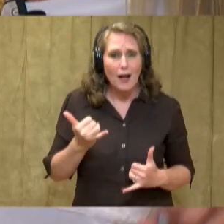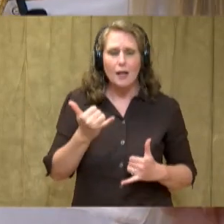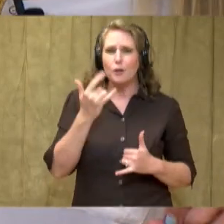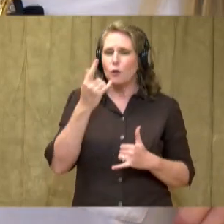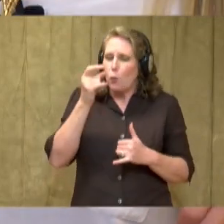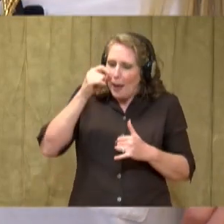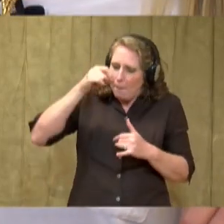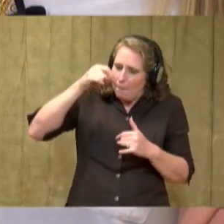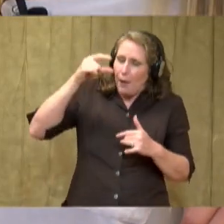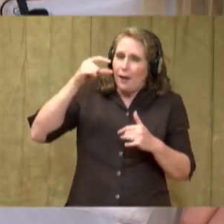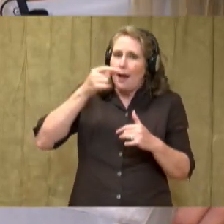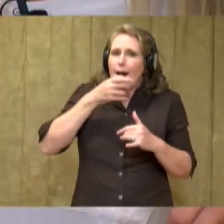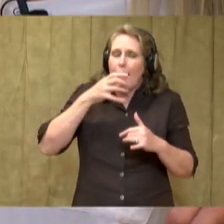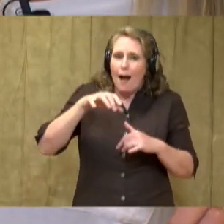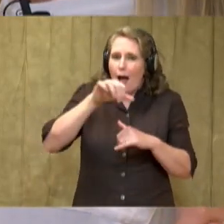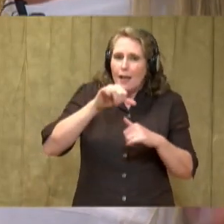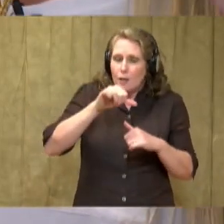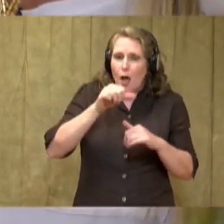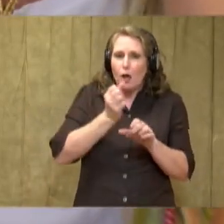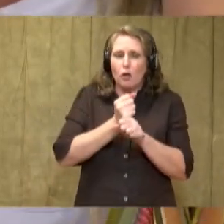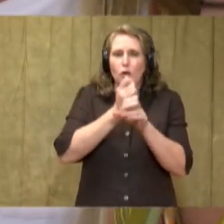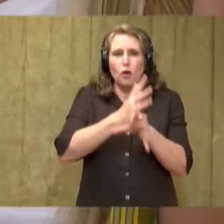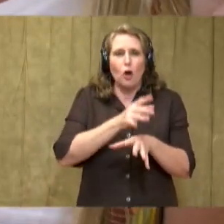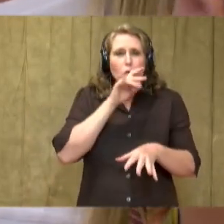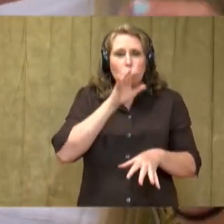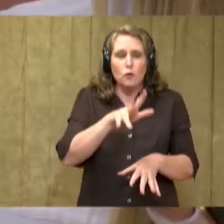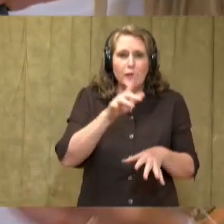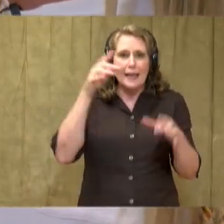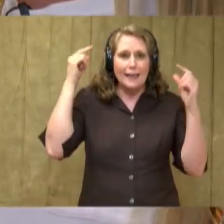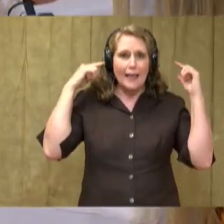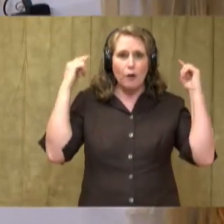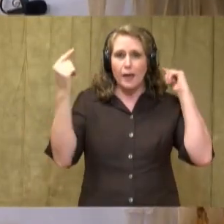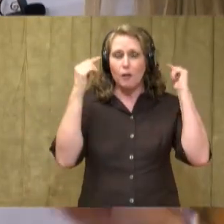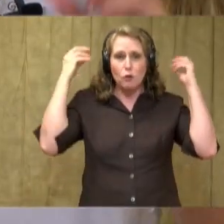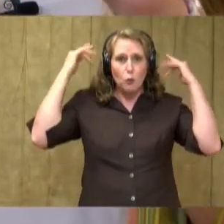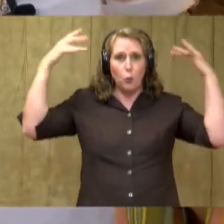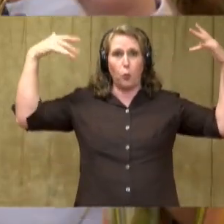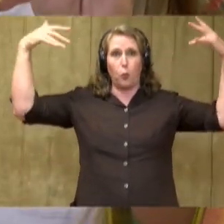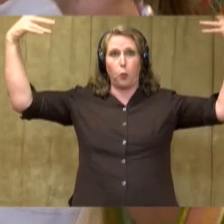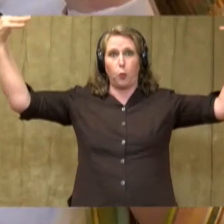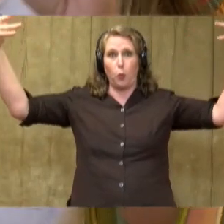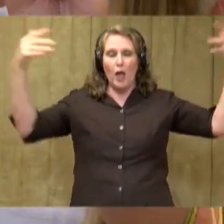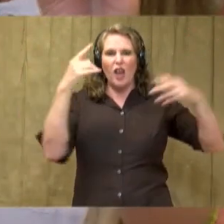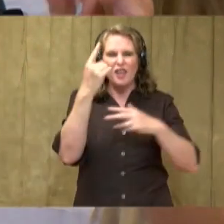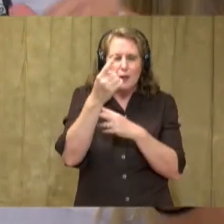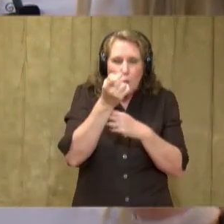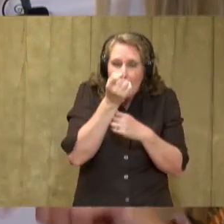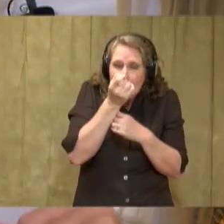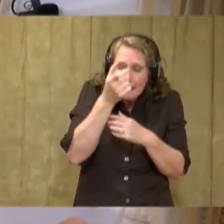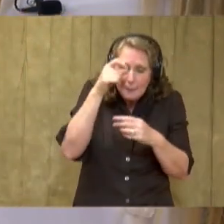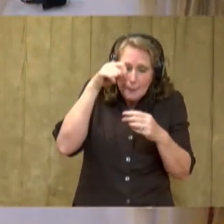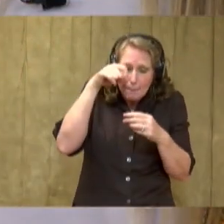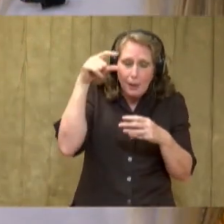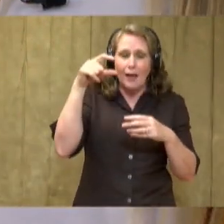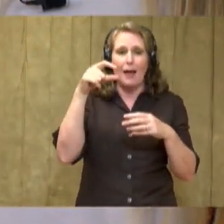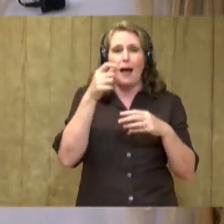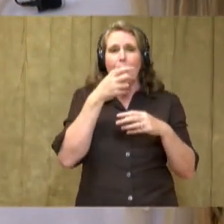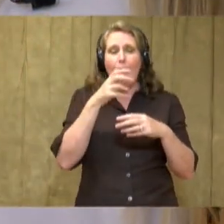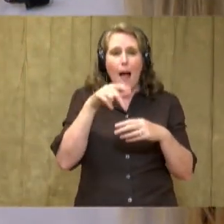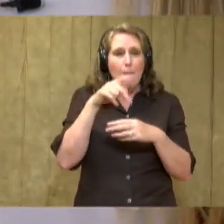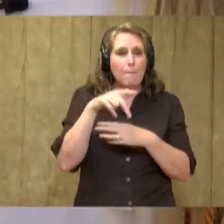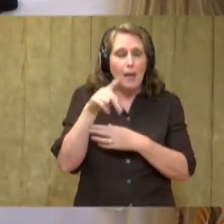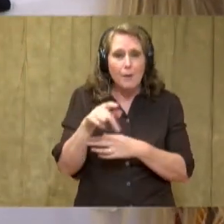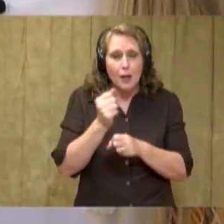drop of hot sauce makes a dragon's ears smoke. Just one single speck of hot